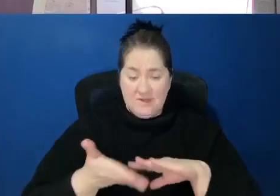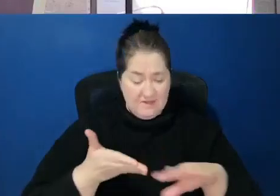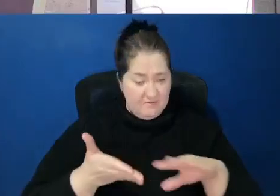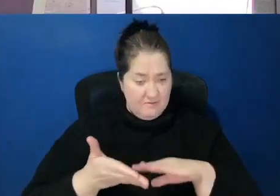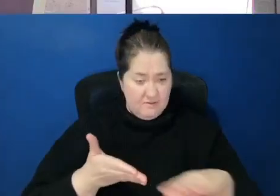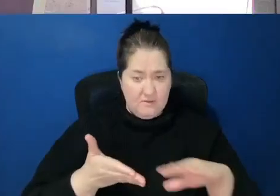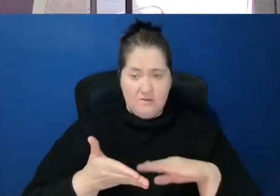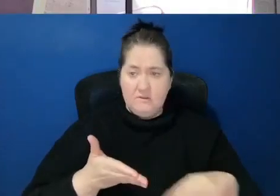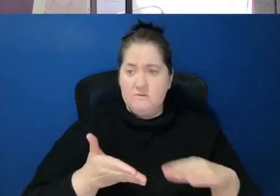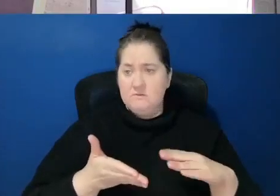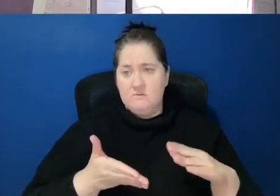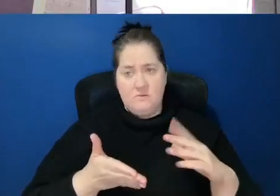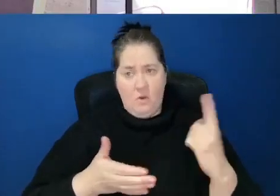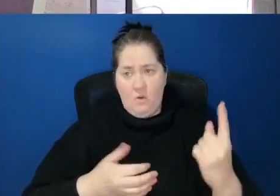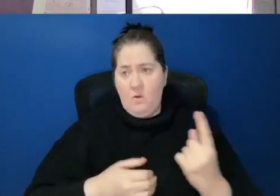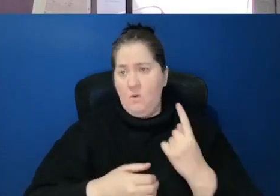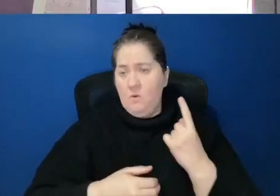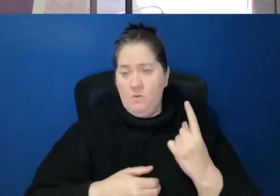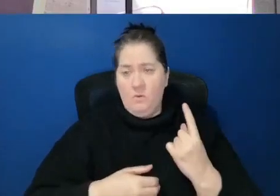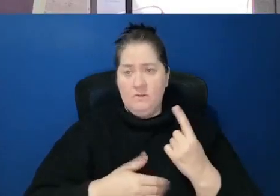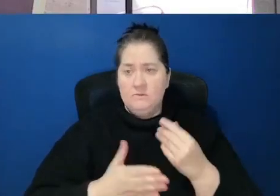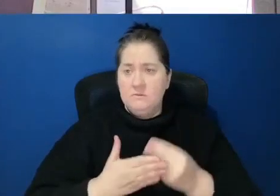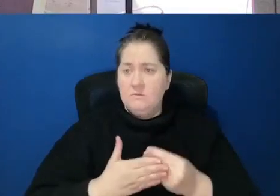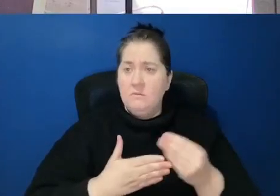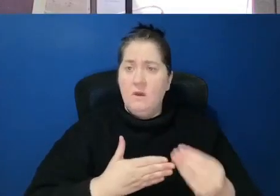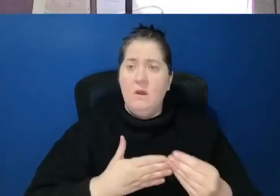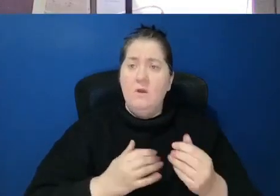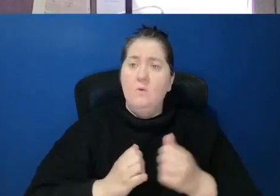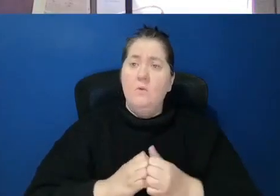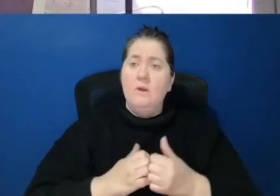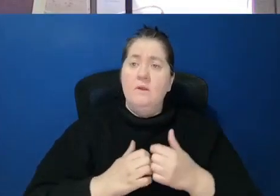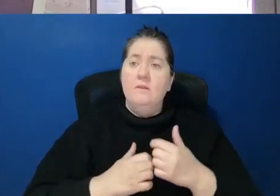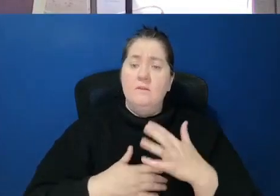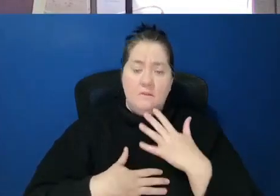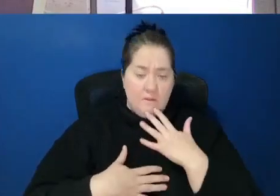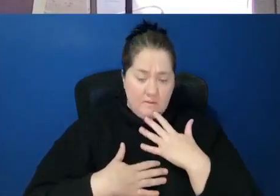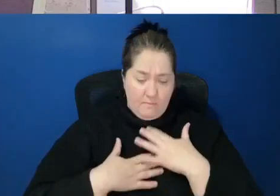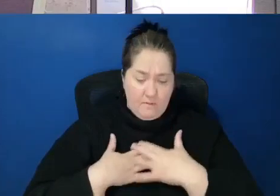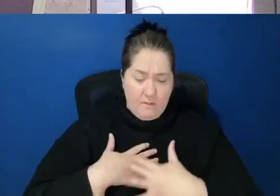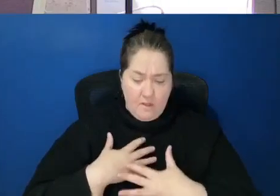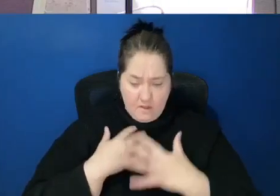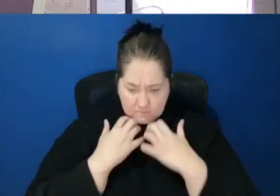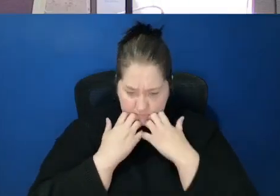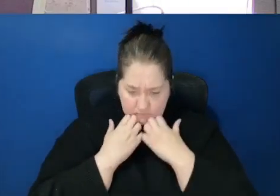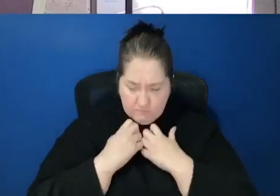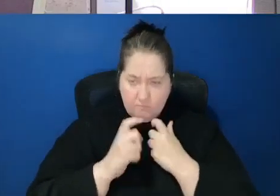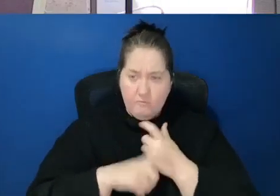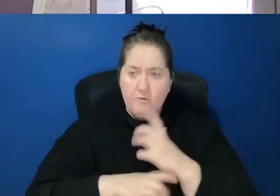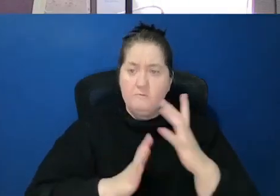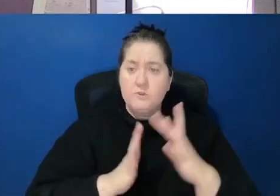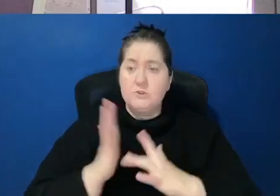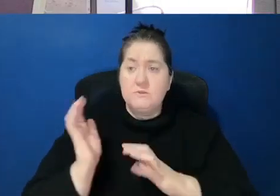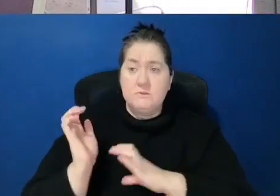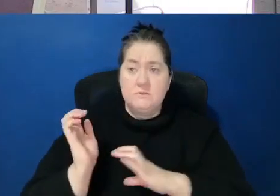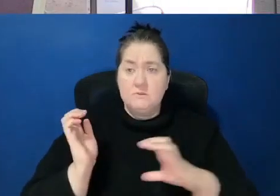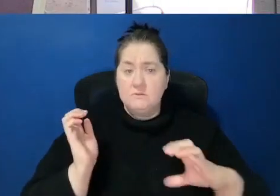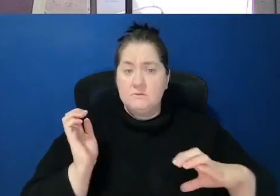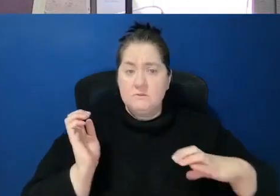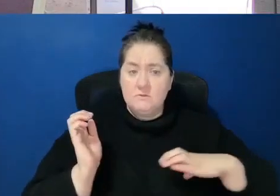Forgiveness was bought with the precious blood of